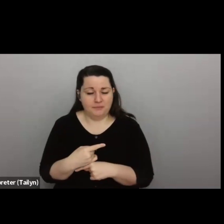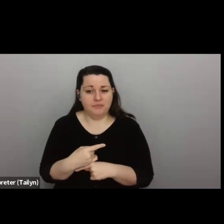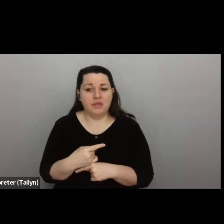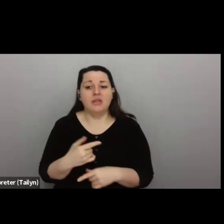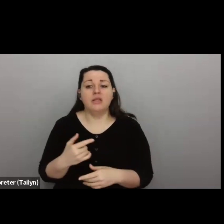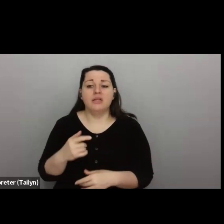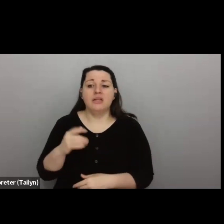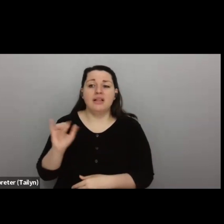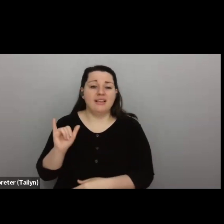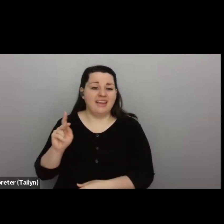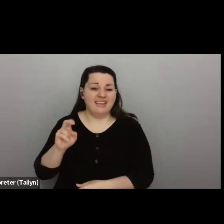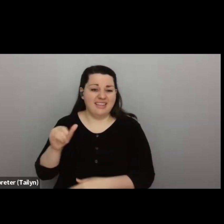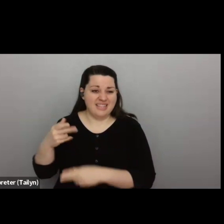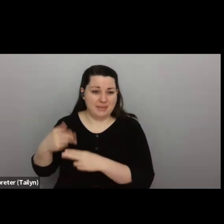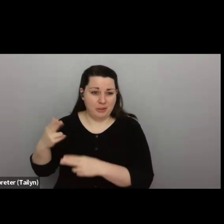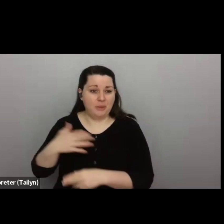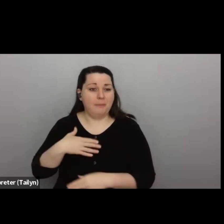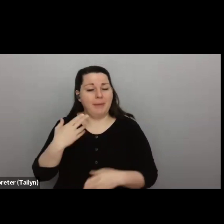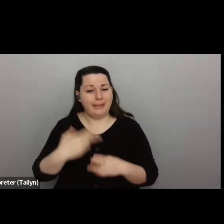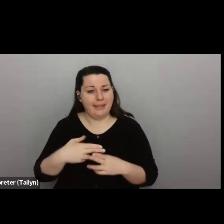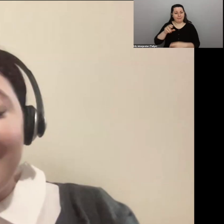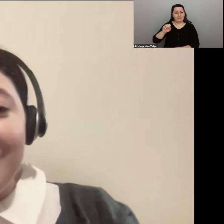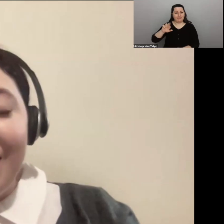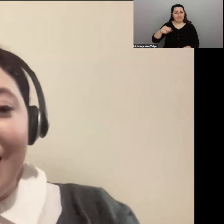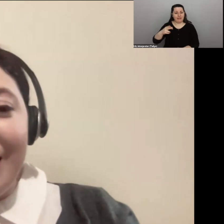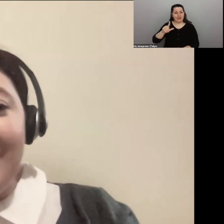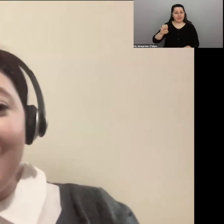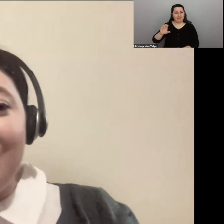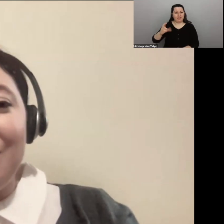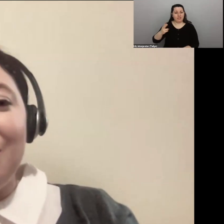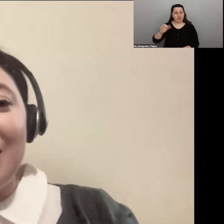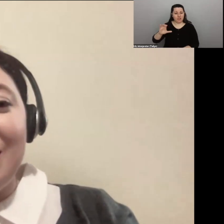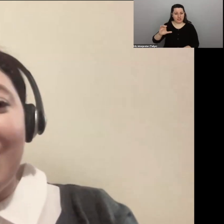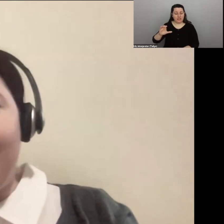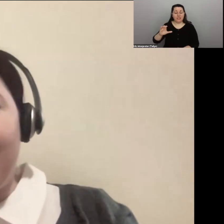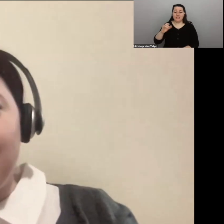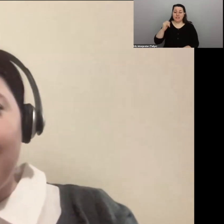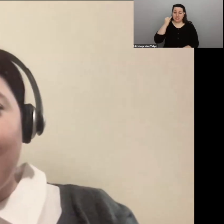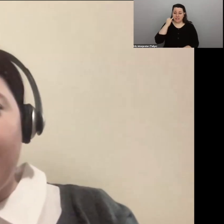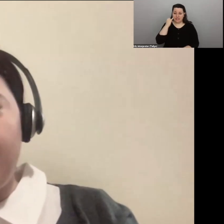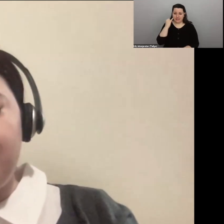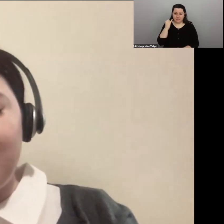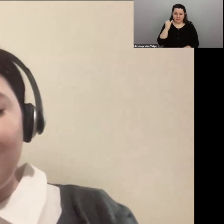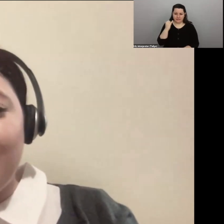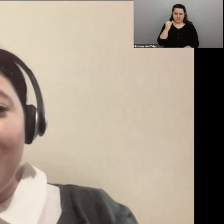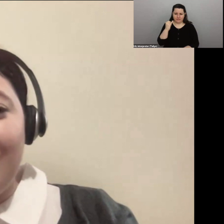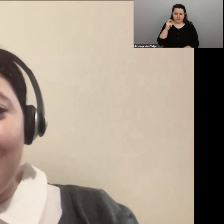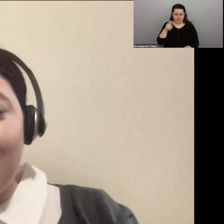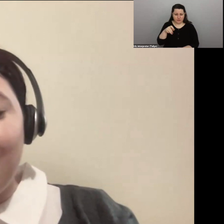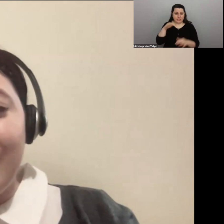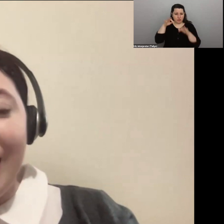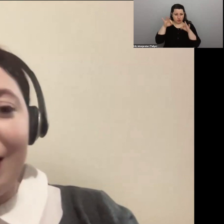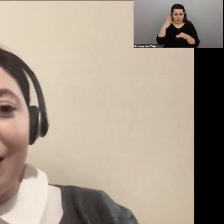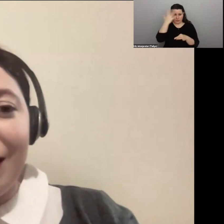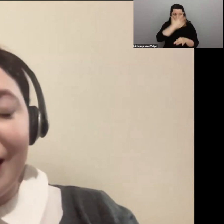as Kinsey said, my name is Sarah Lee Chic. In case if you need a description as